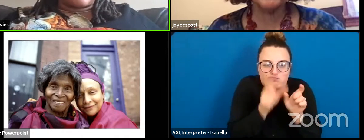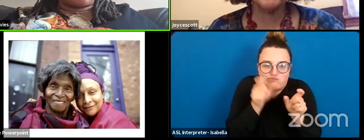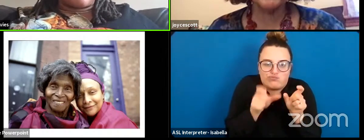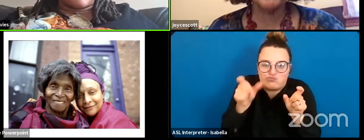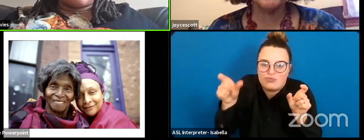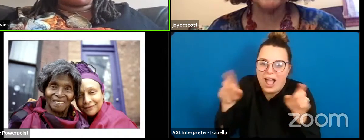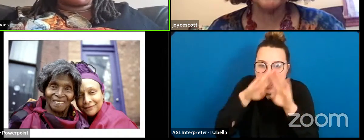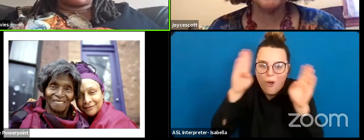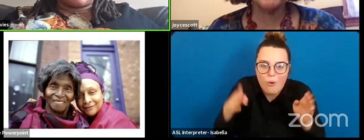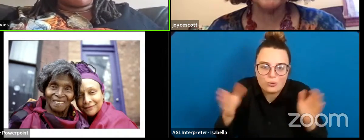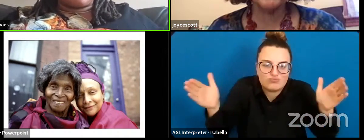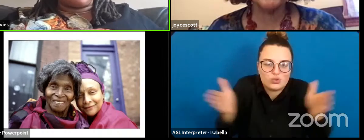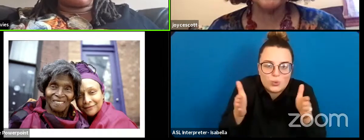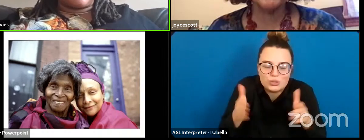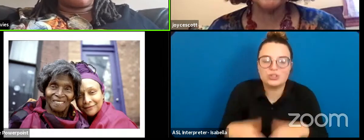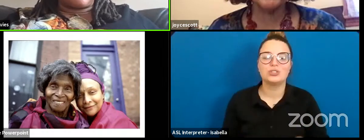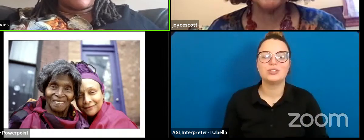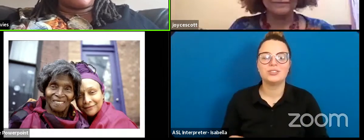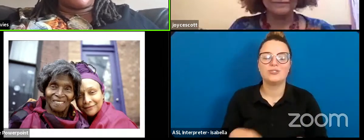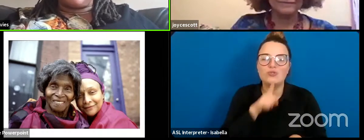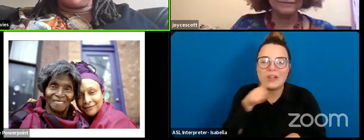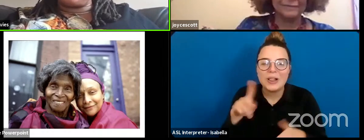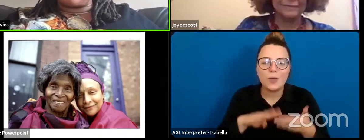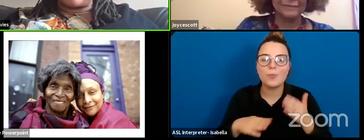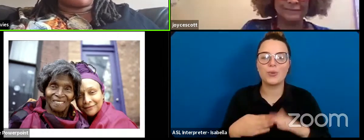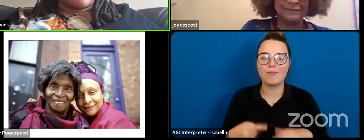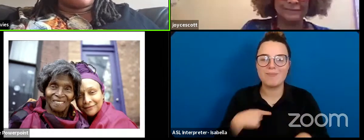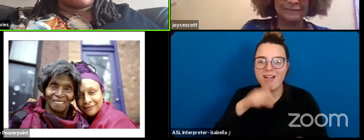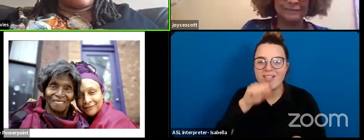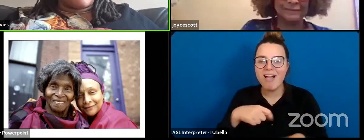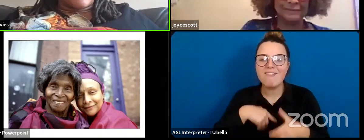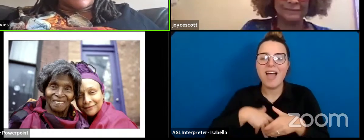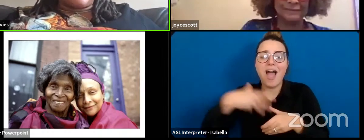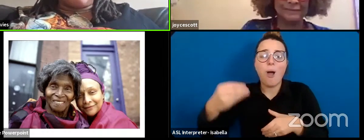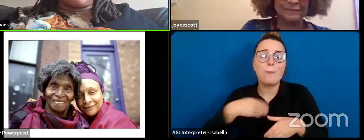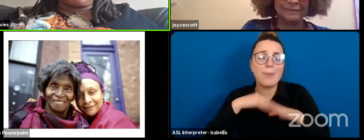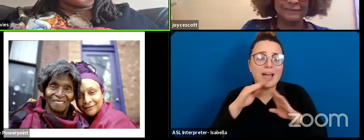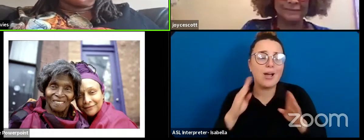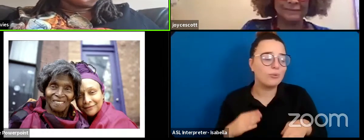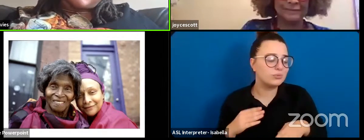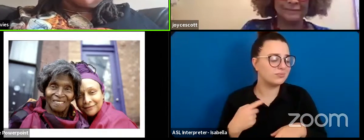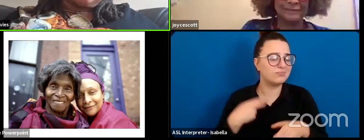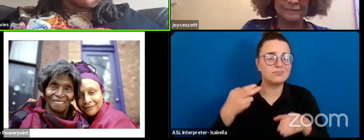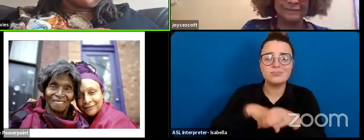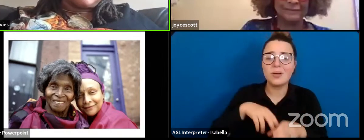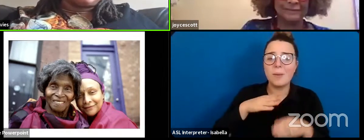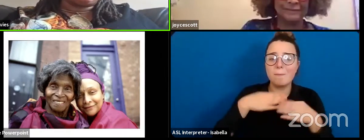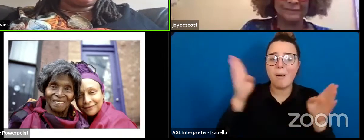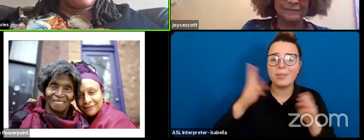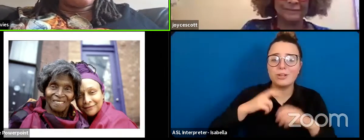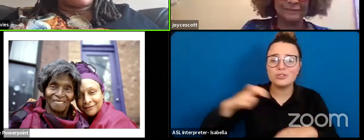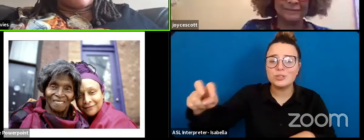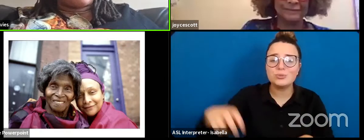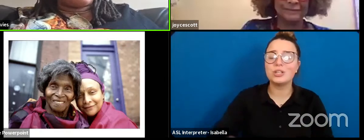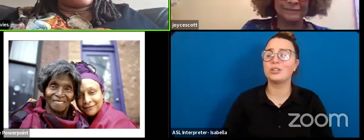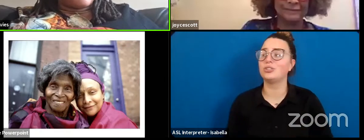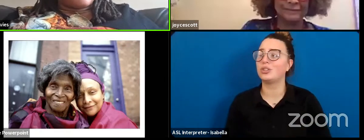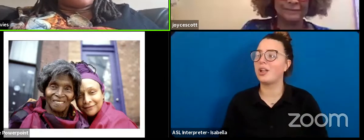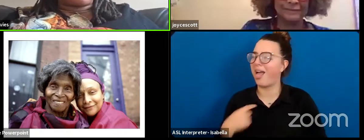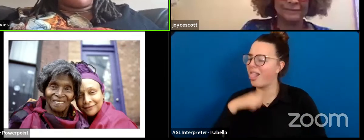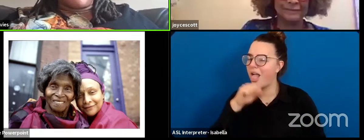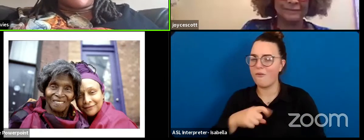walk outside of my house and take public transportation and go to a restaurant. I love that we're in the South, but we're not in the deep